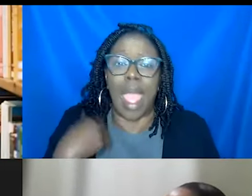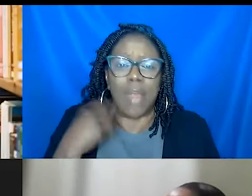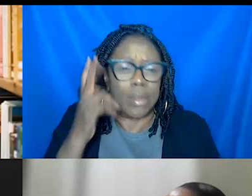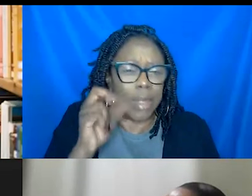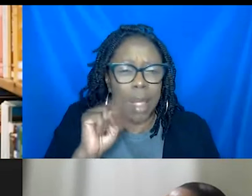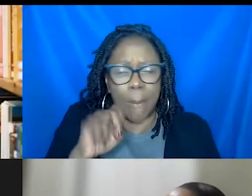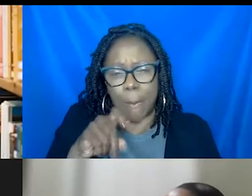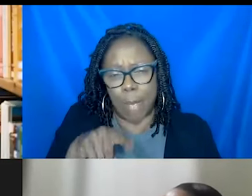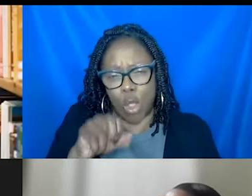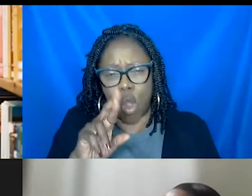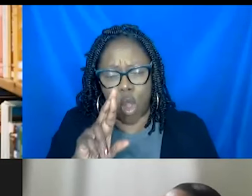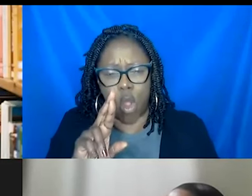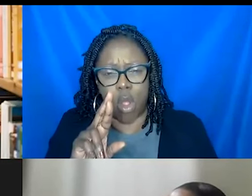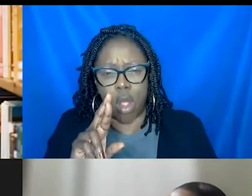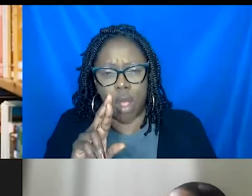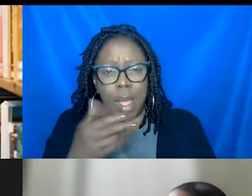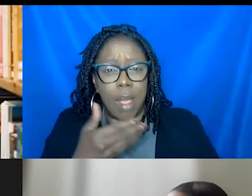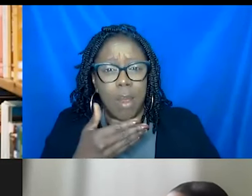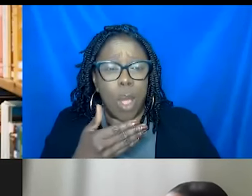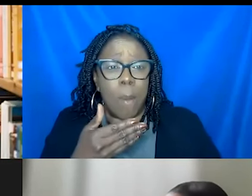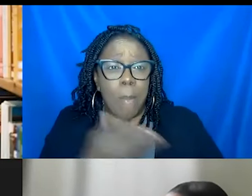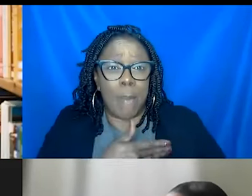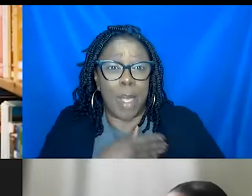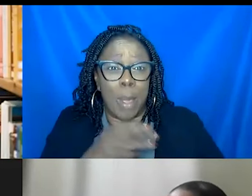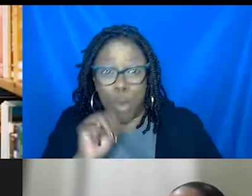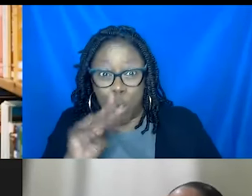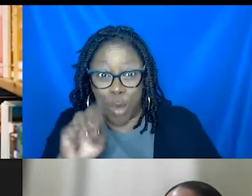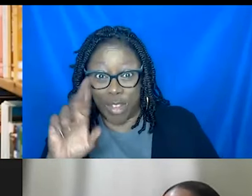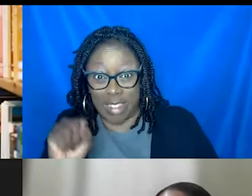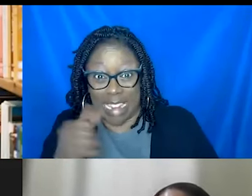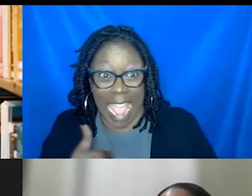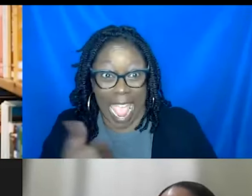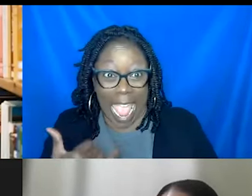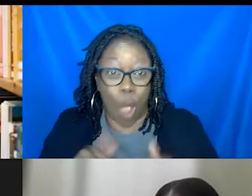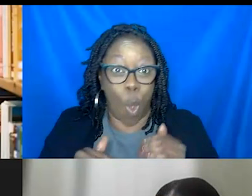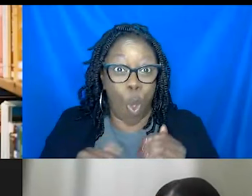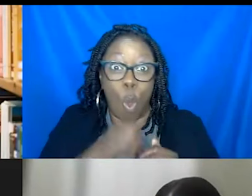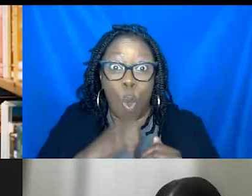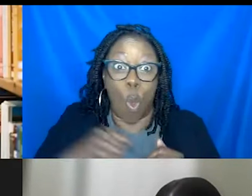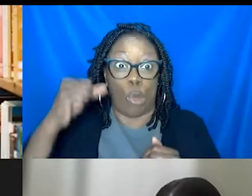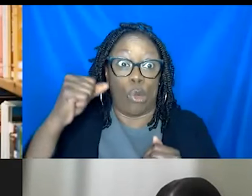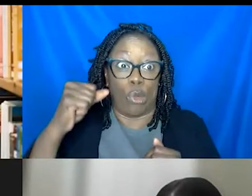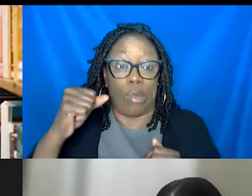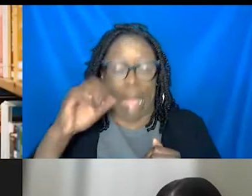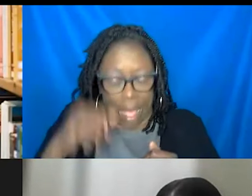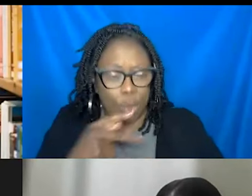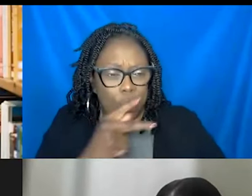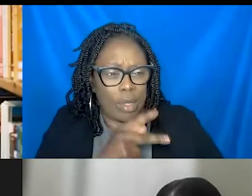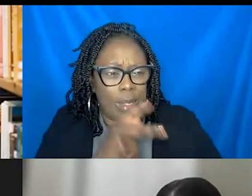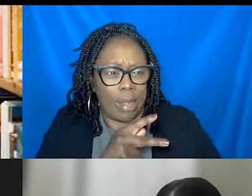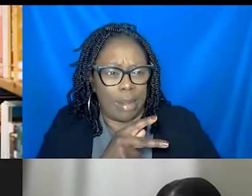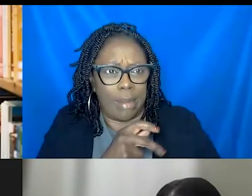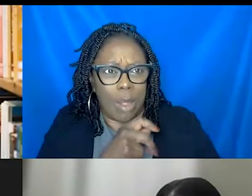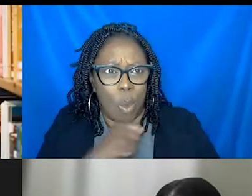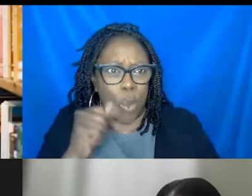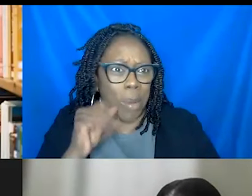does, is that with the baby boomers, you know, getting older and having to take care of their elderly loved ones,